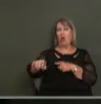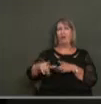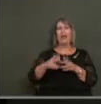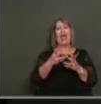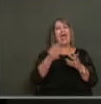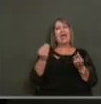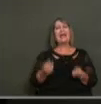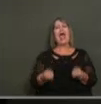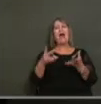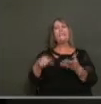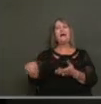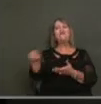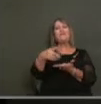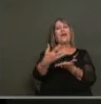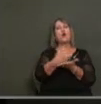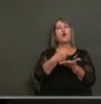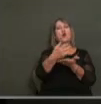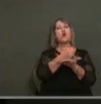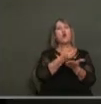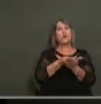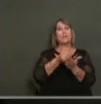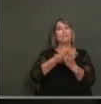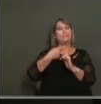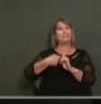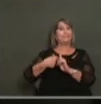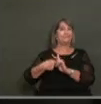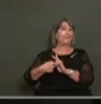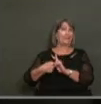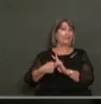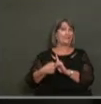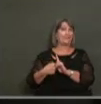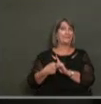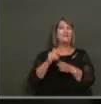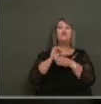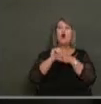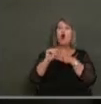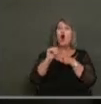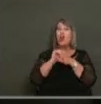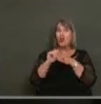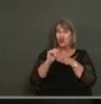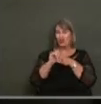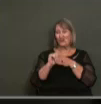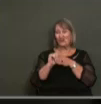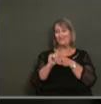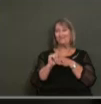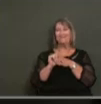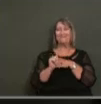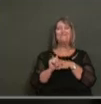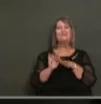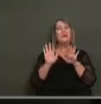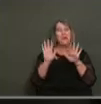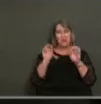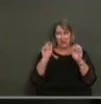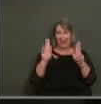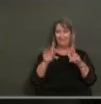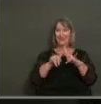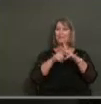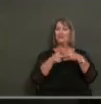how much they make. Sure. So we'll in be dollars. Sure. So a couple of things. So I'll